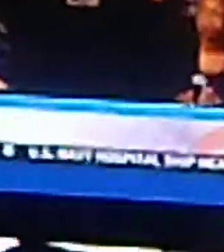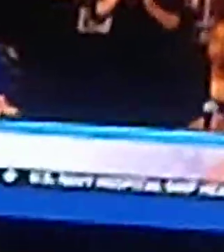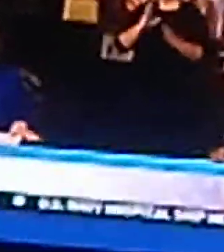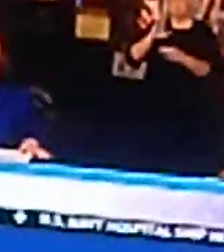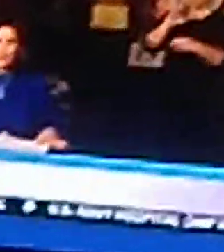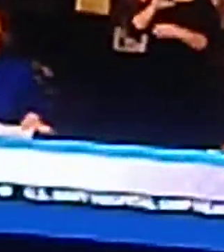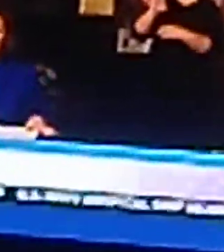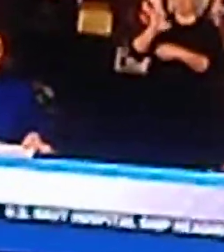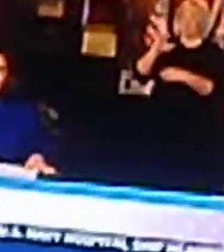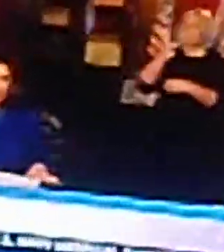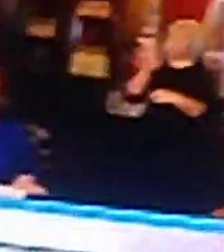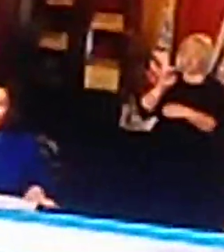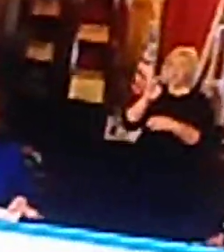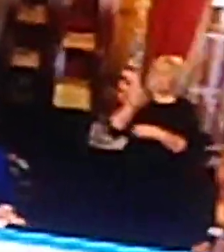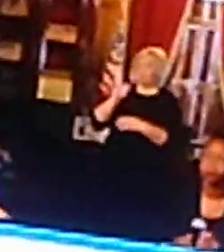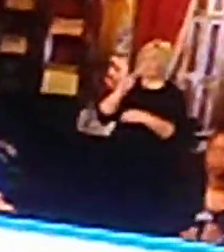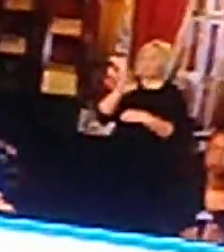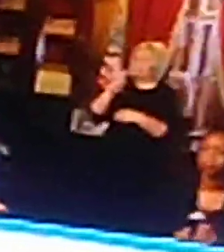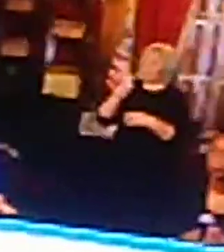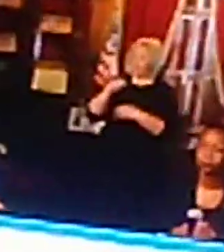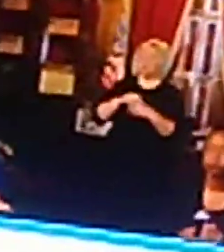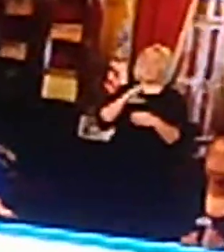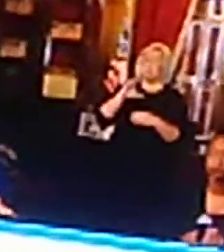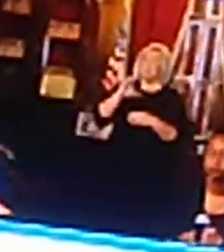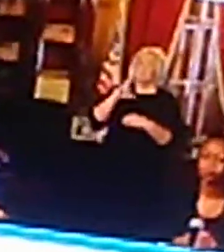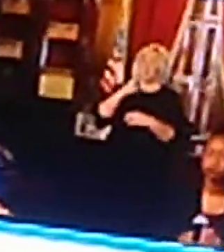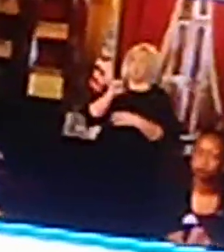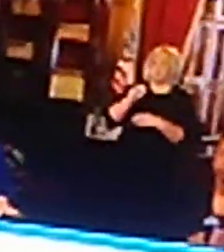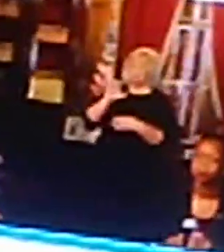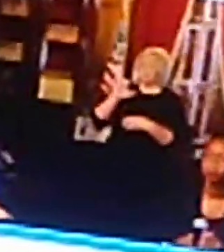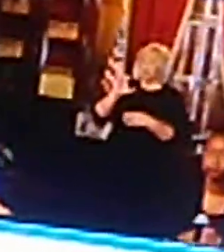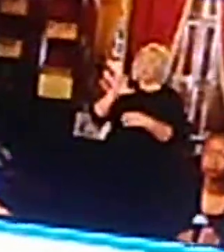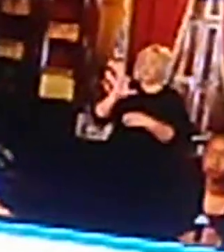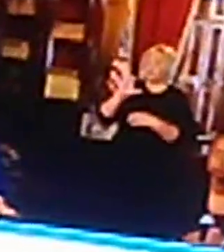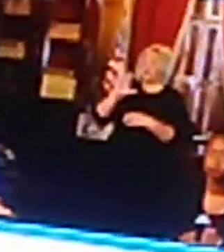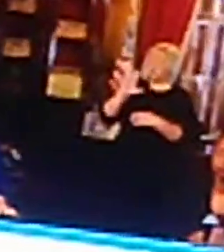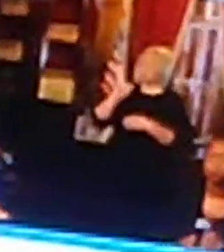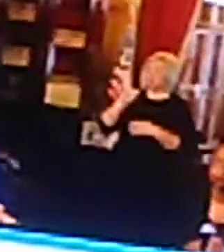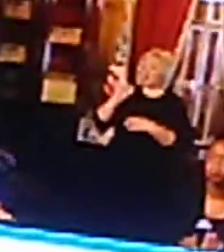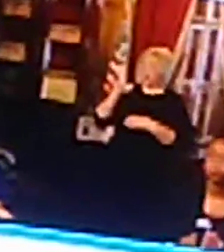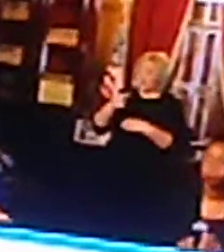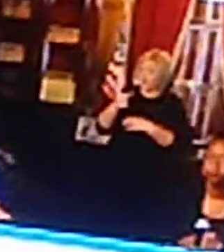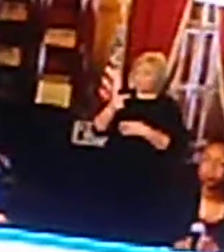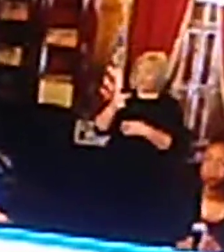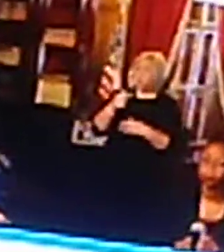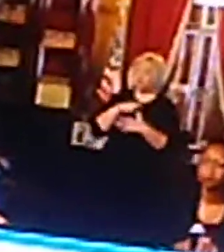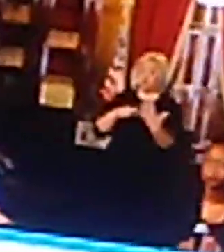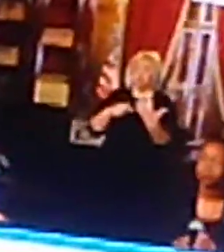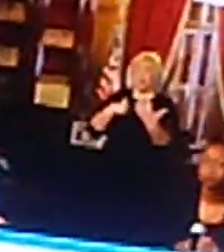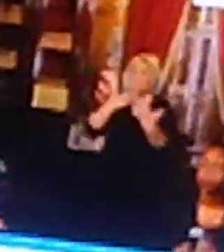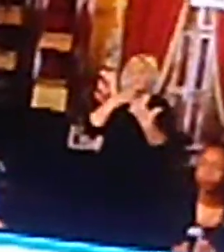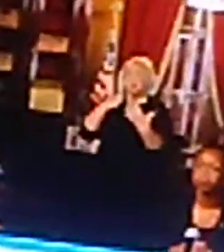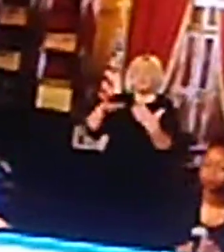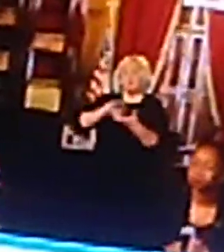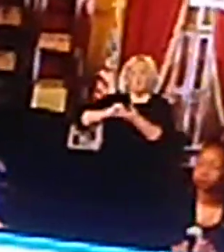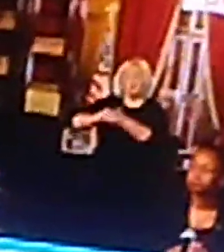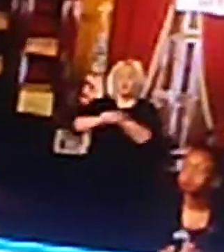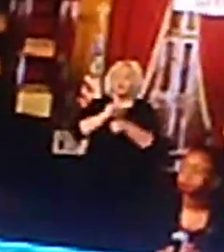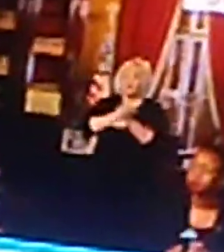and the House Democratic Leader, Chris Gregg. I'm grateful for their partnership during this tough time. With